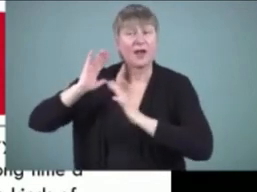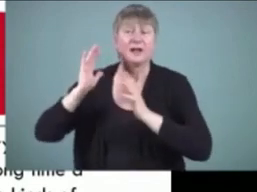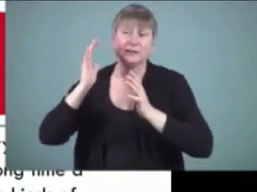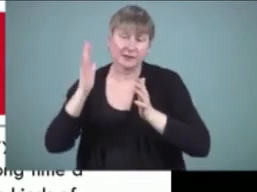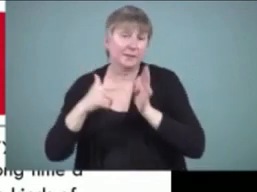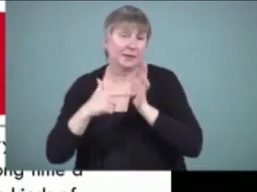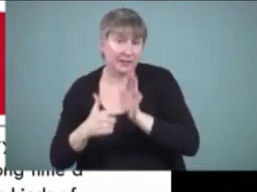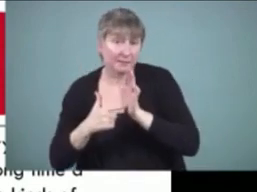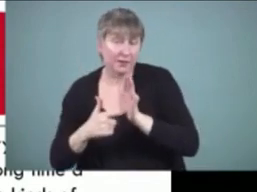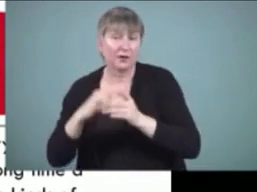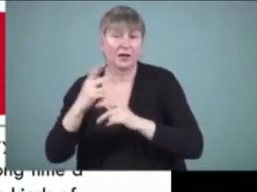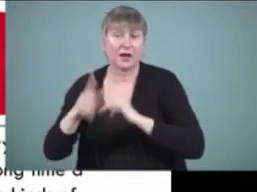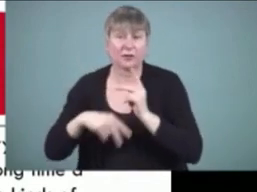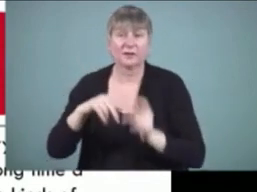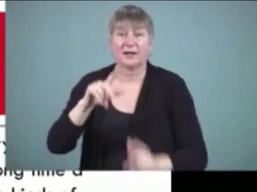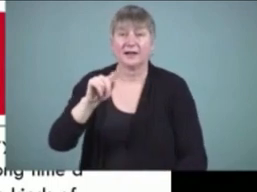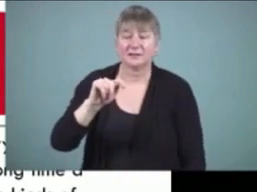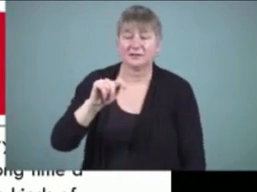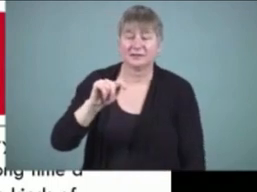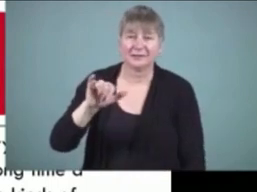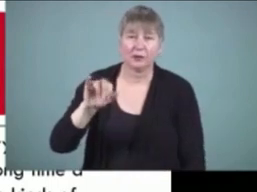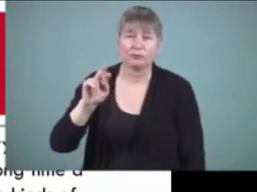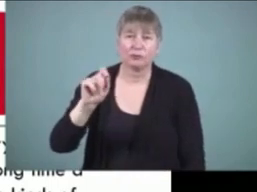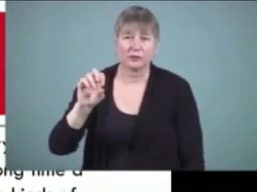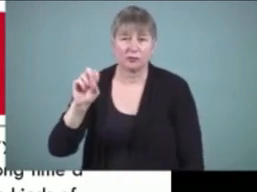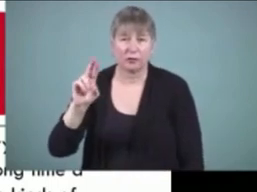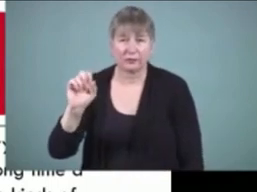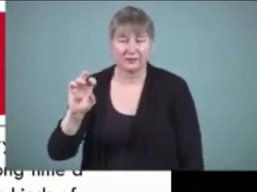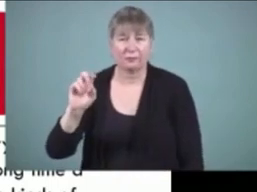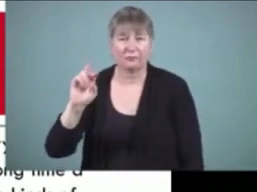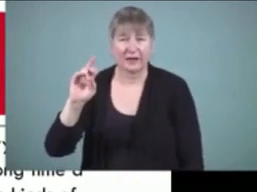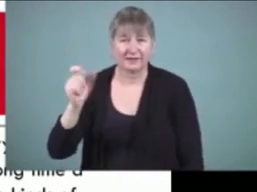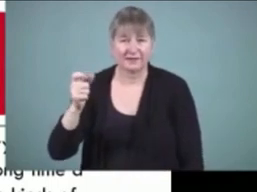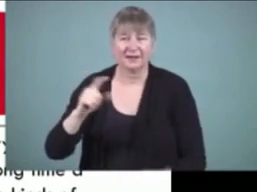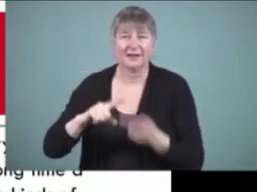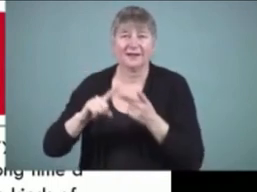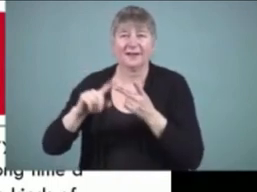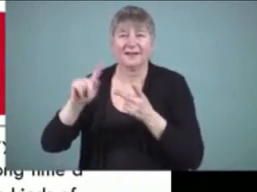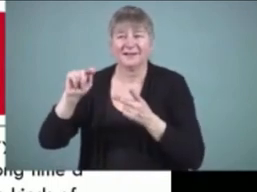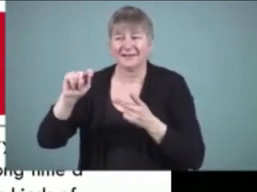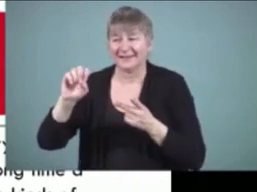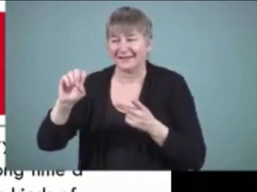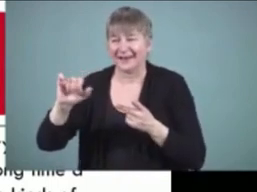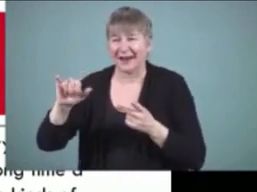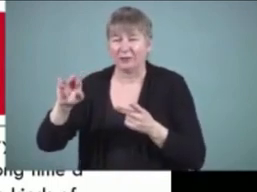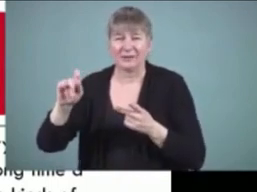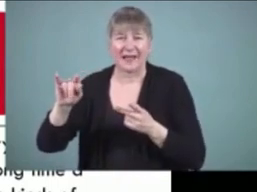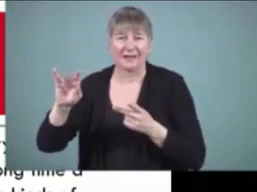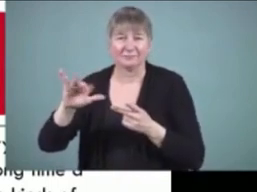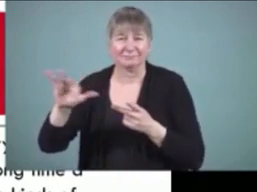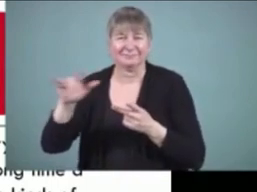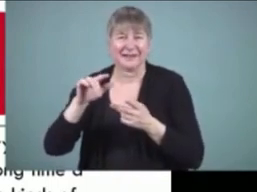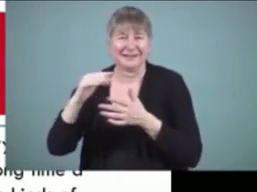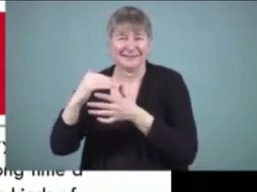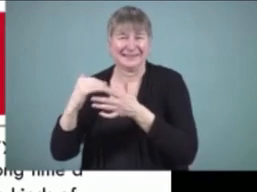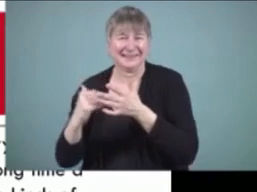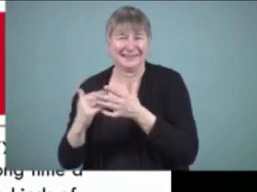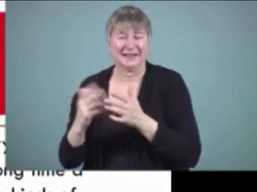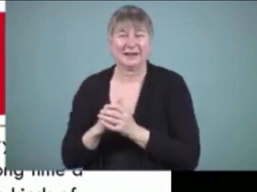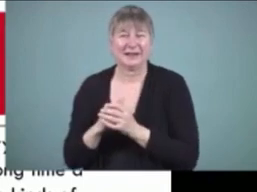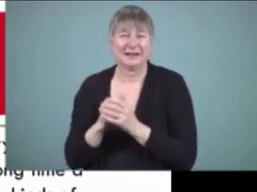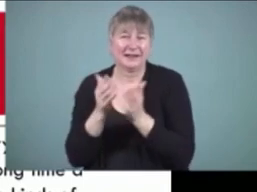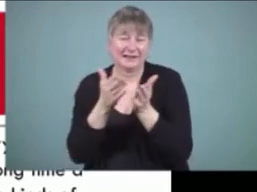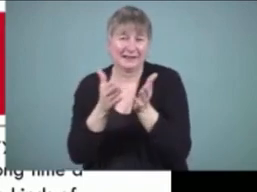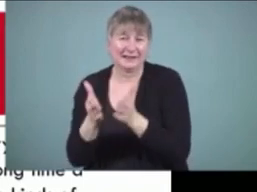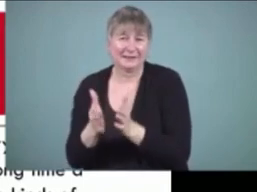dinosaurs tyrannosaurus rex pterodactyl brontosaurus and stegosaurus and you can